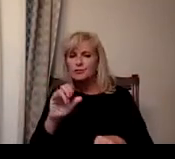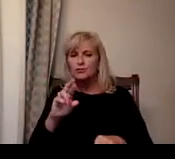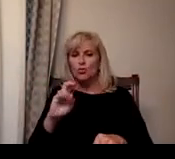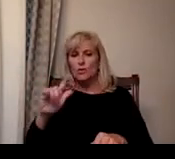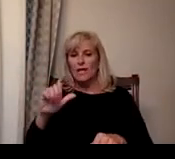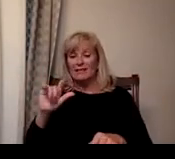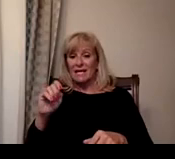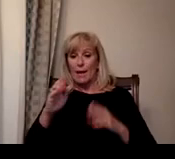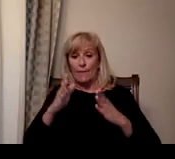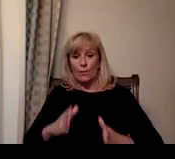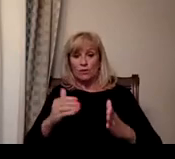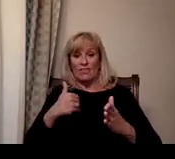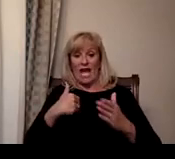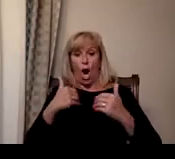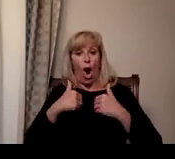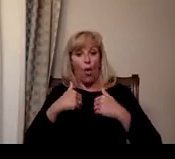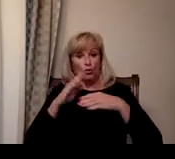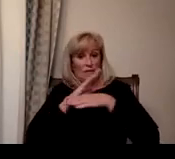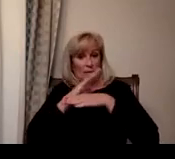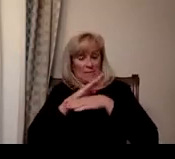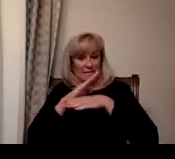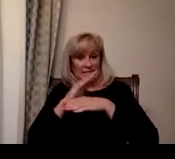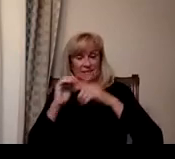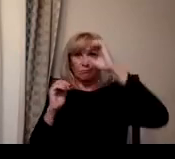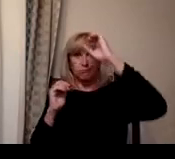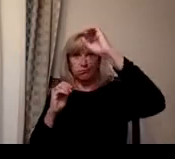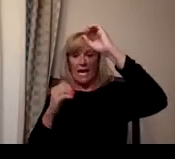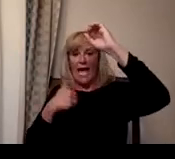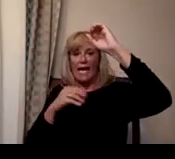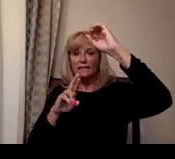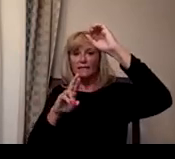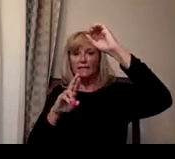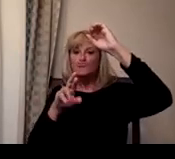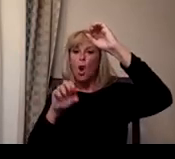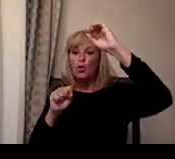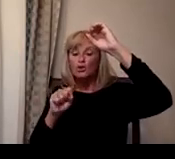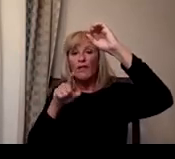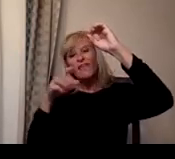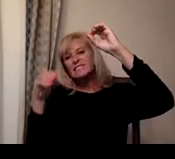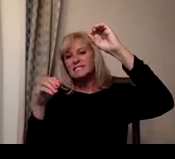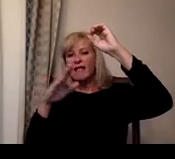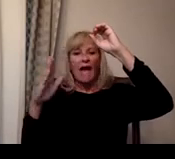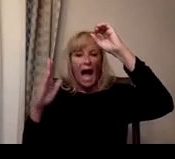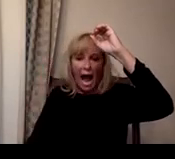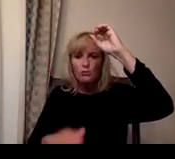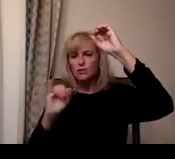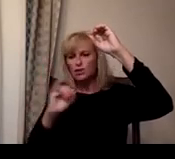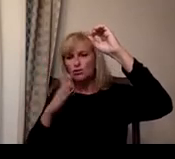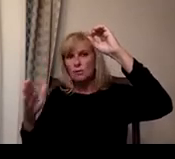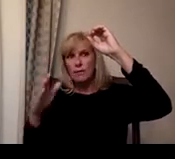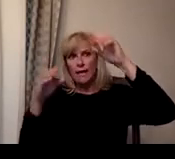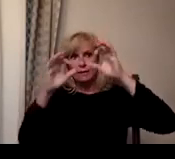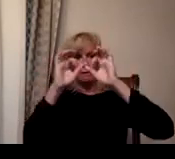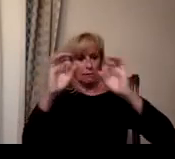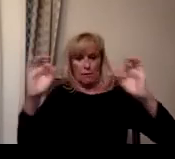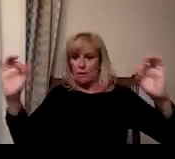the person that owns the firm has all their brokers under them, and when their brokers sell a house or sell an insurance plan, they get a cut of